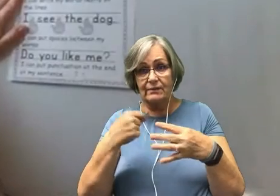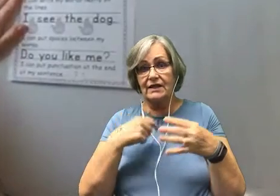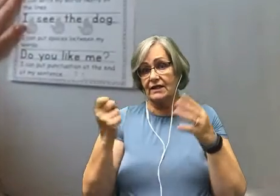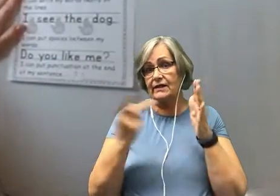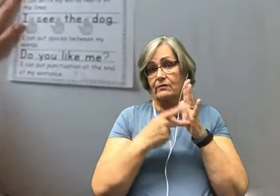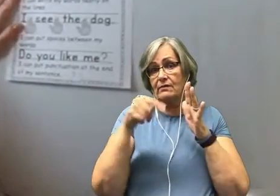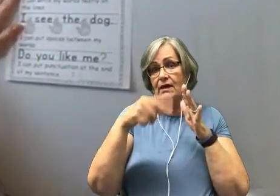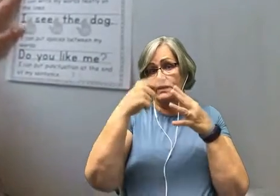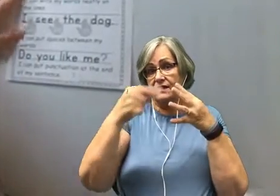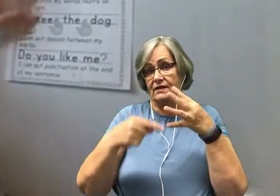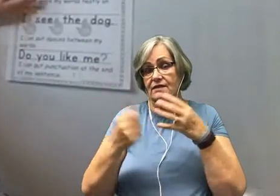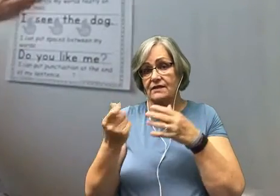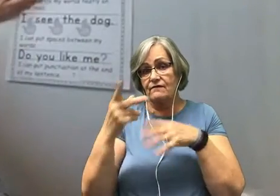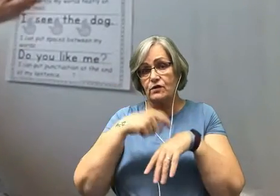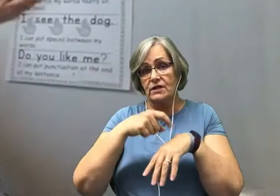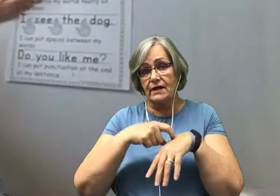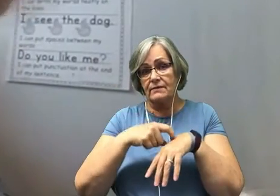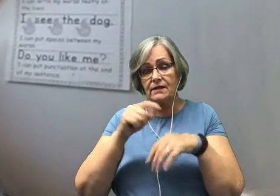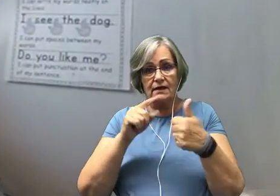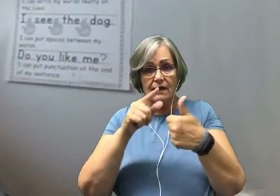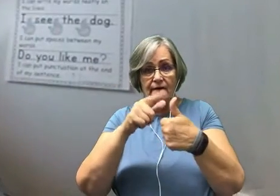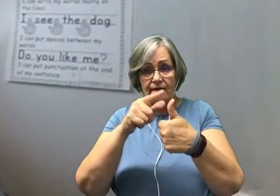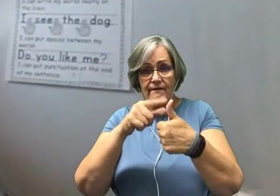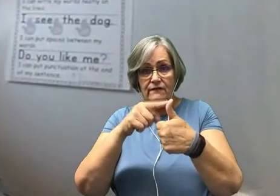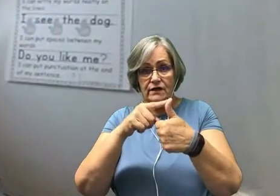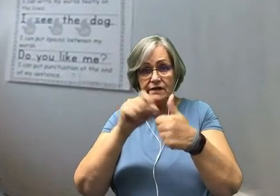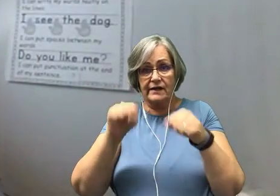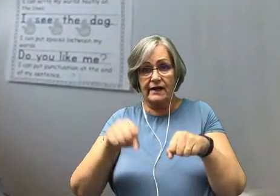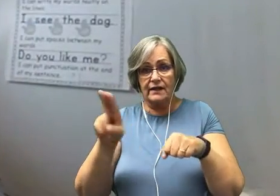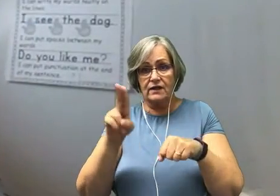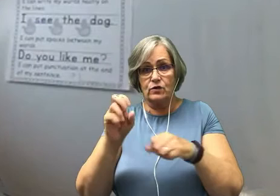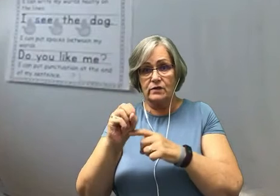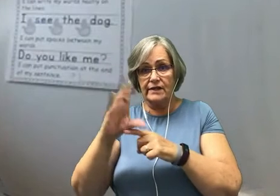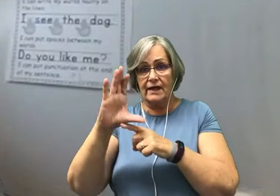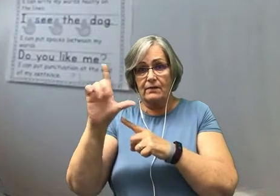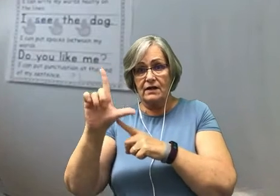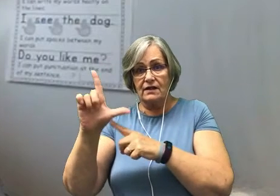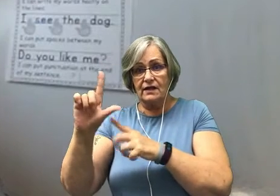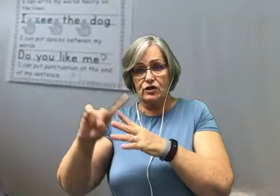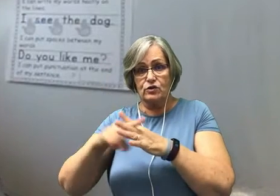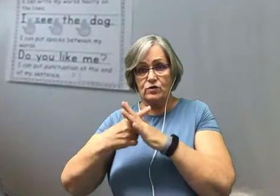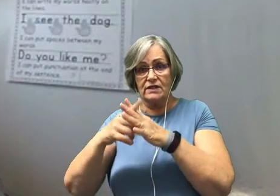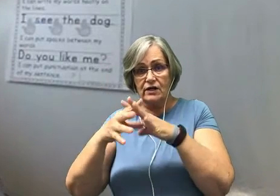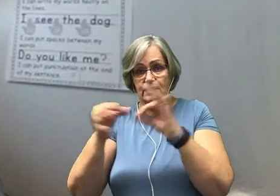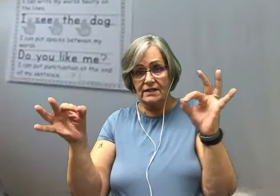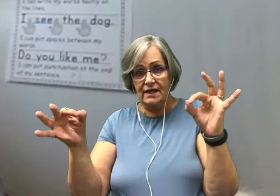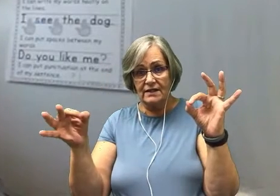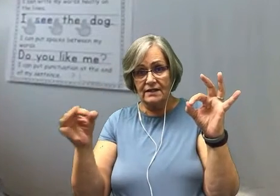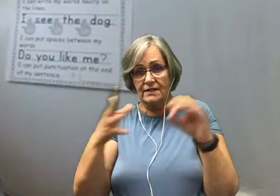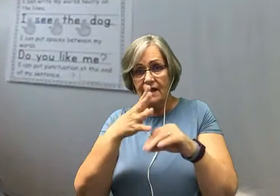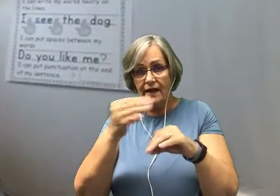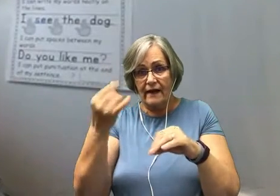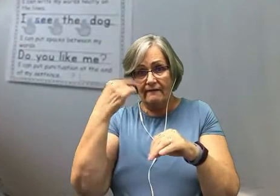list a few times. The first thing on the list says I can use capital letters to start my